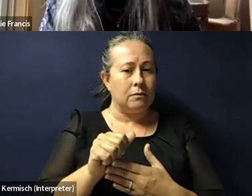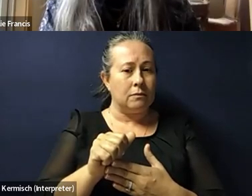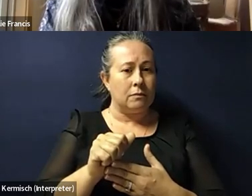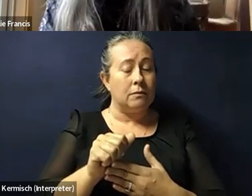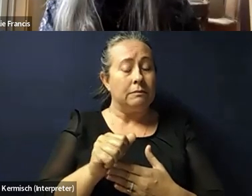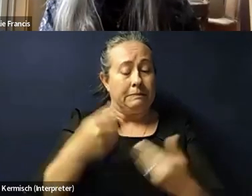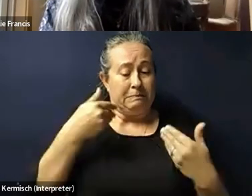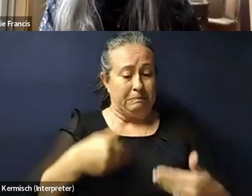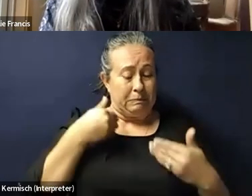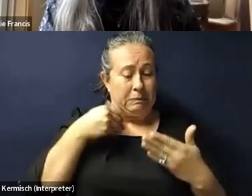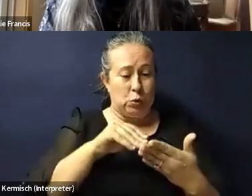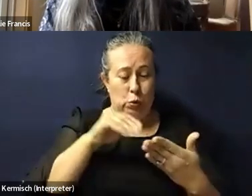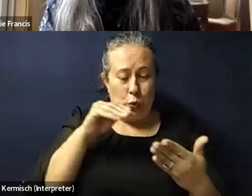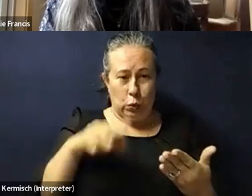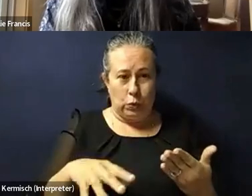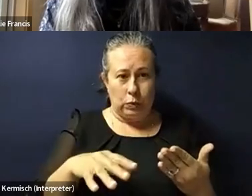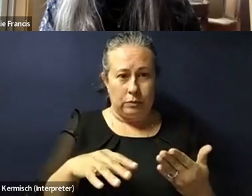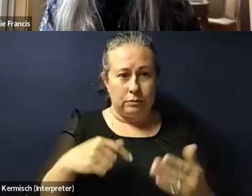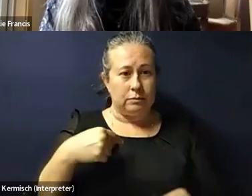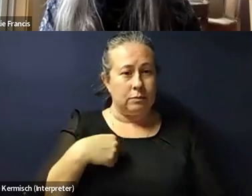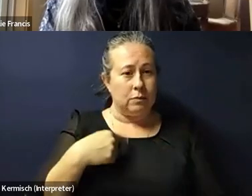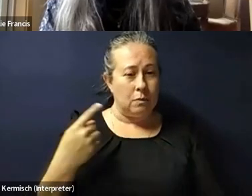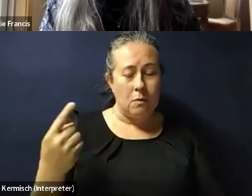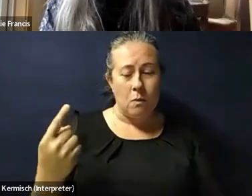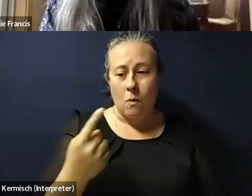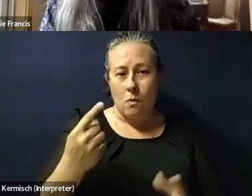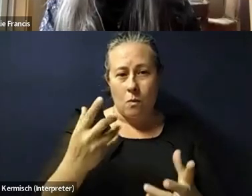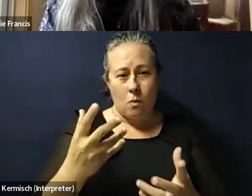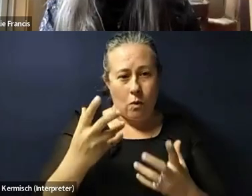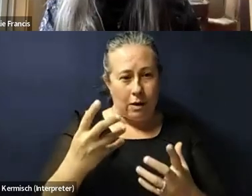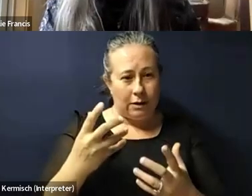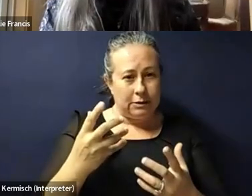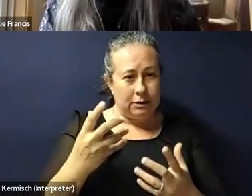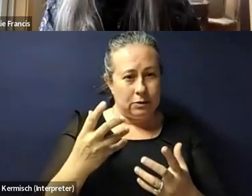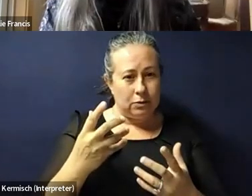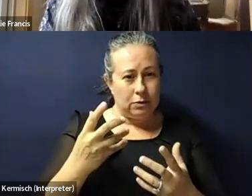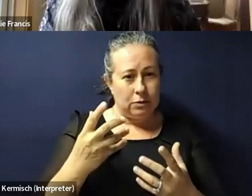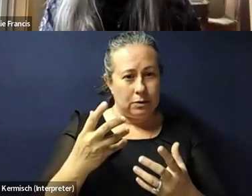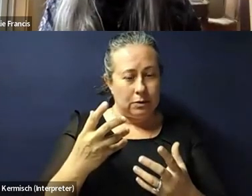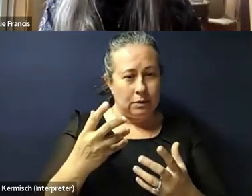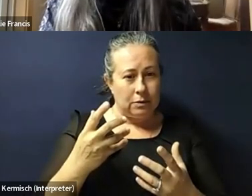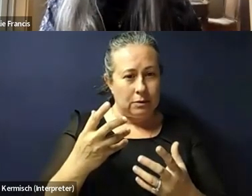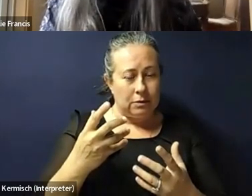I always wanted to be able to